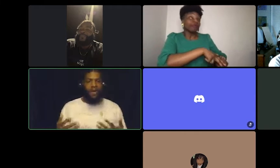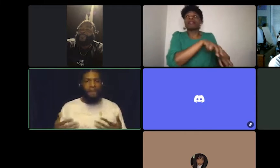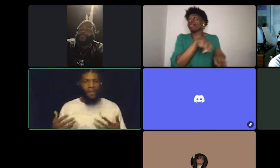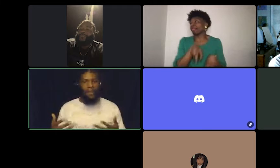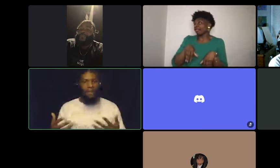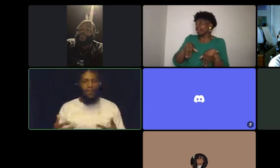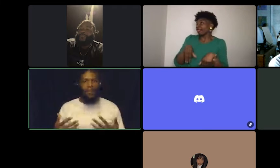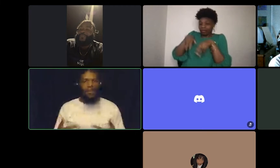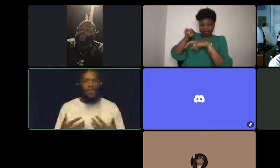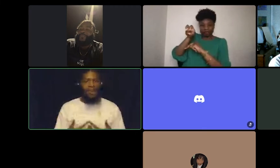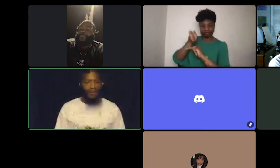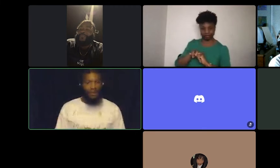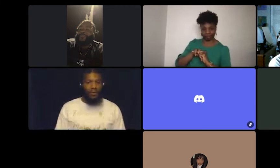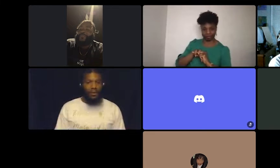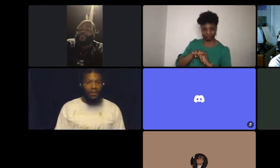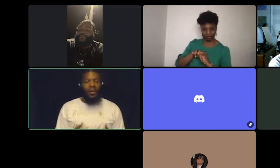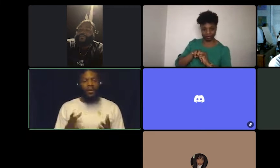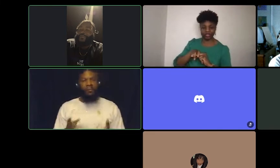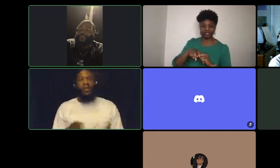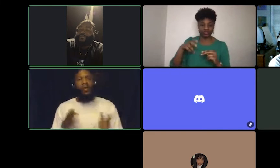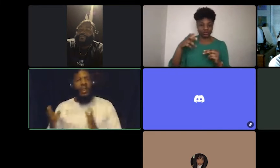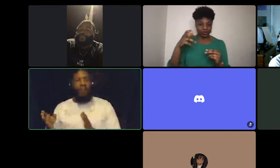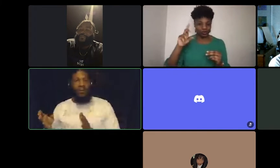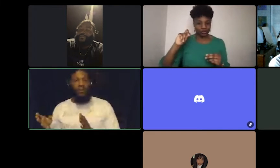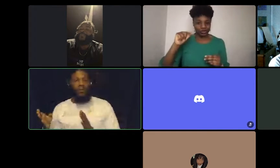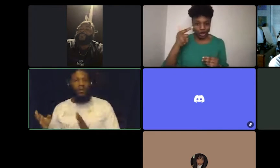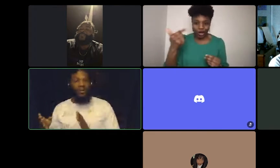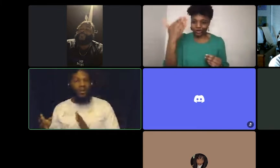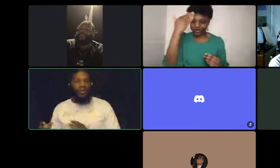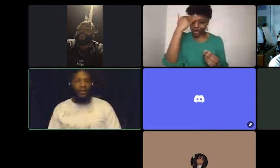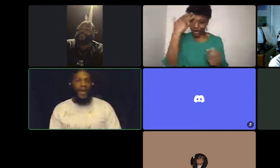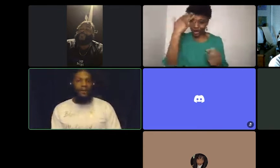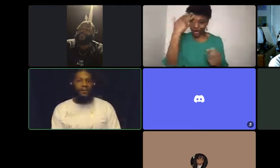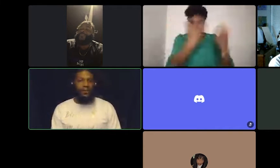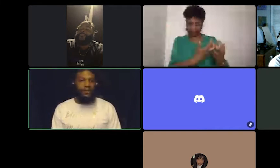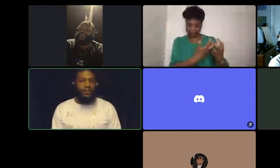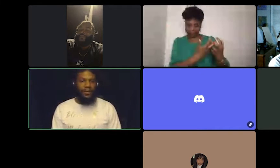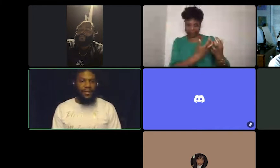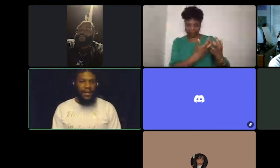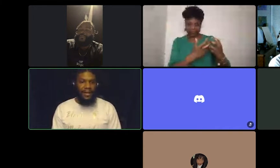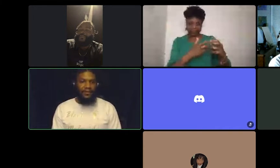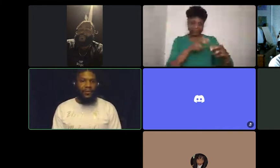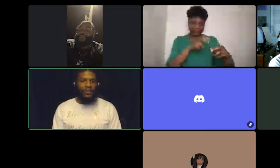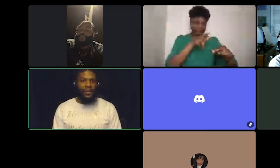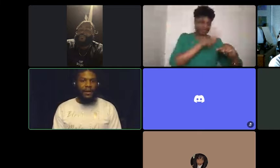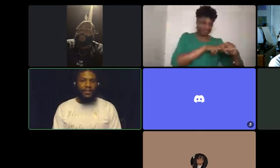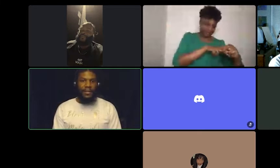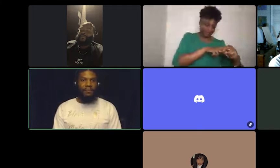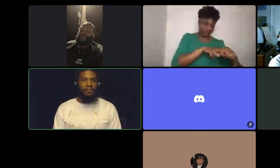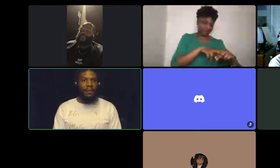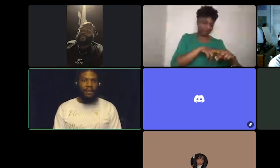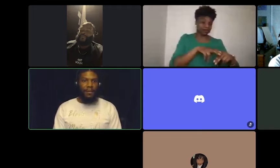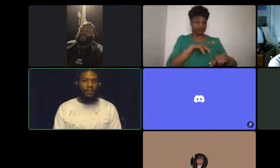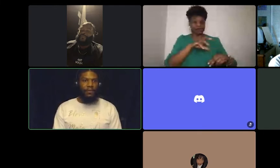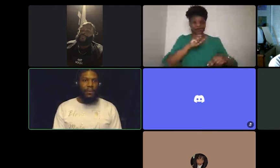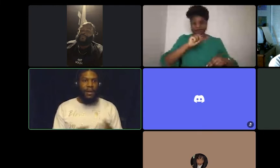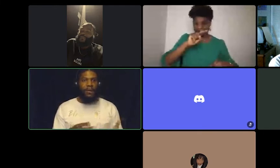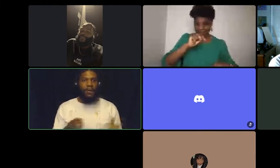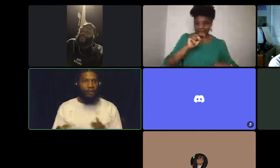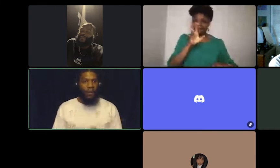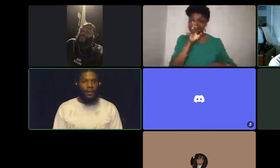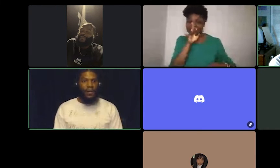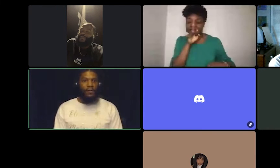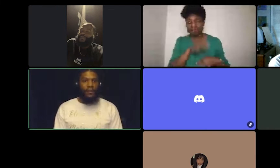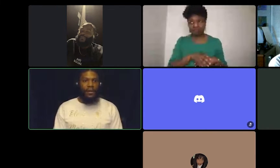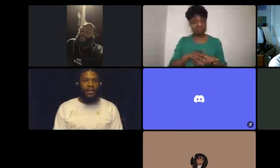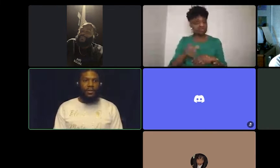that meant and to put it together. But deaf Mhm. people do teach their animals, sign language. I've seen many people that I